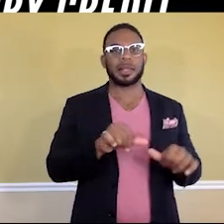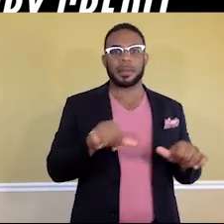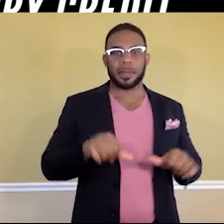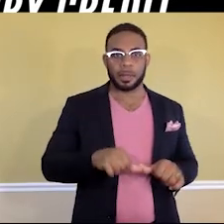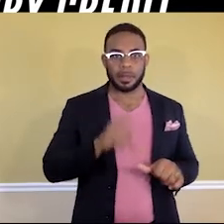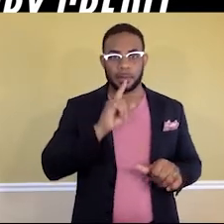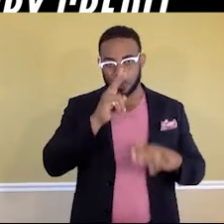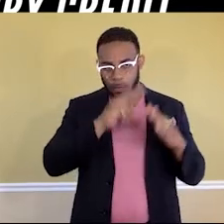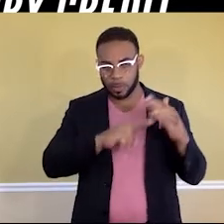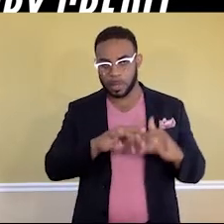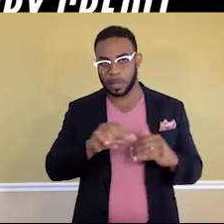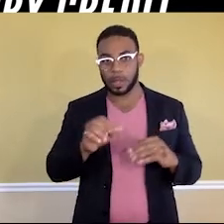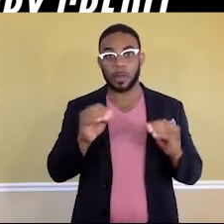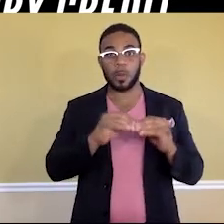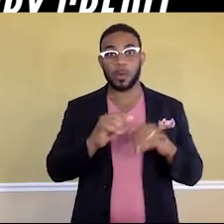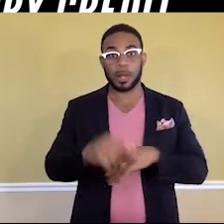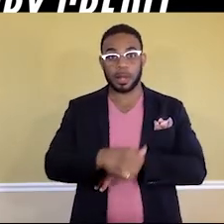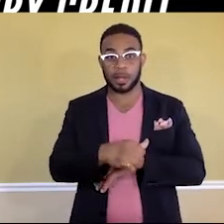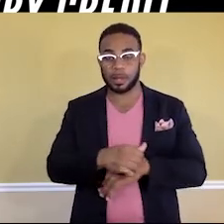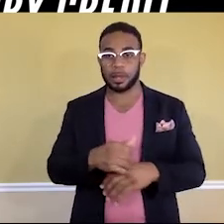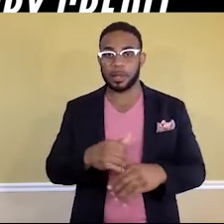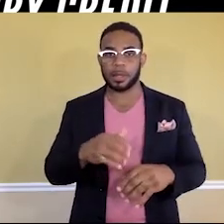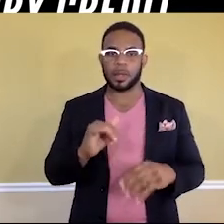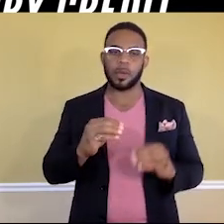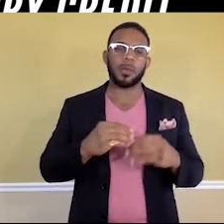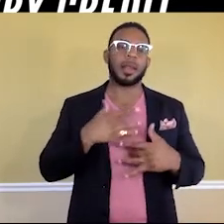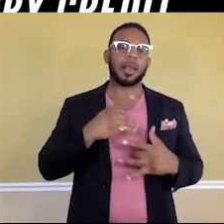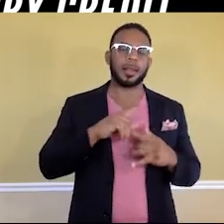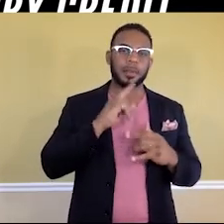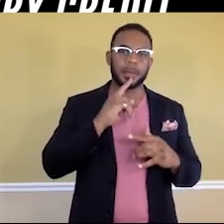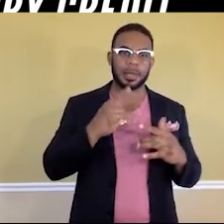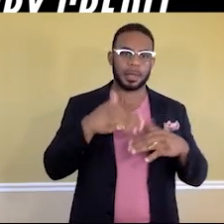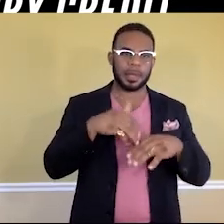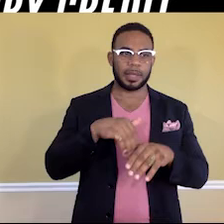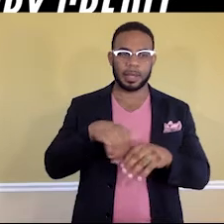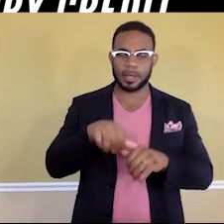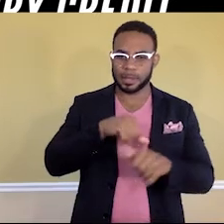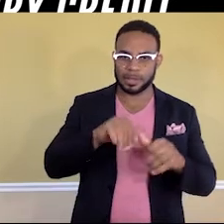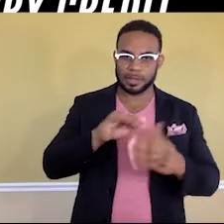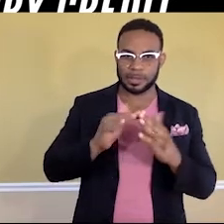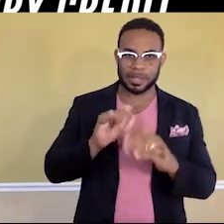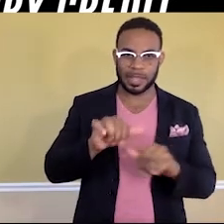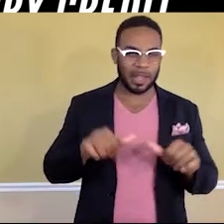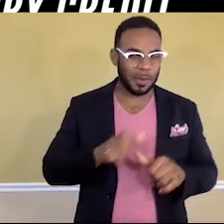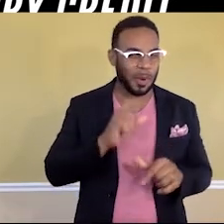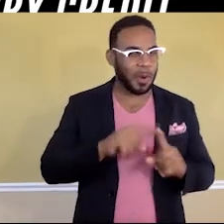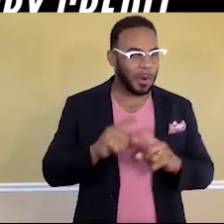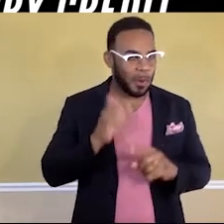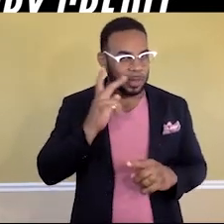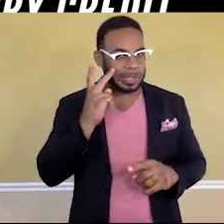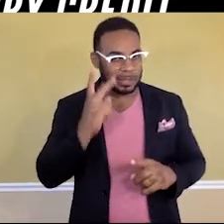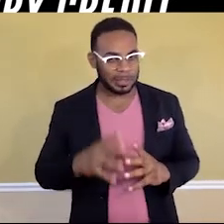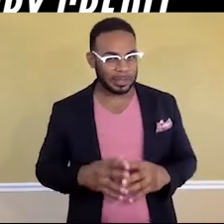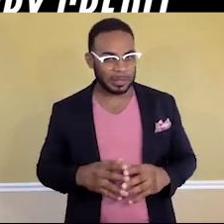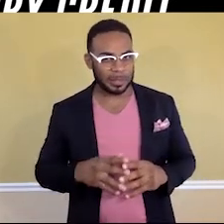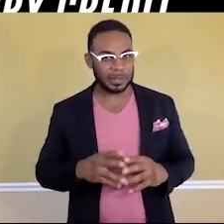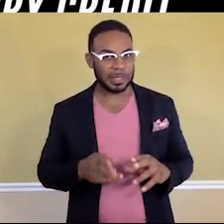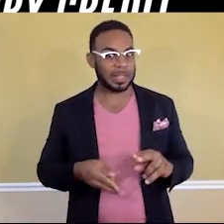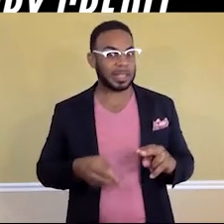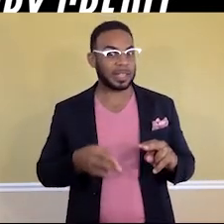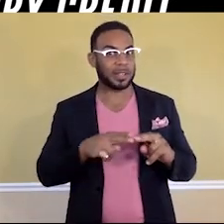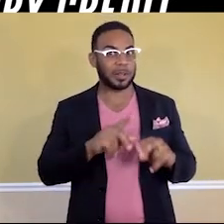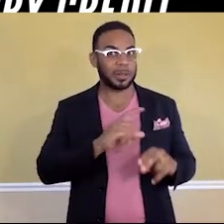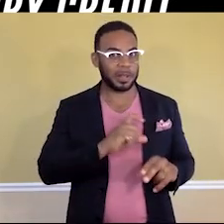areas being predicted as more dangerous, which are more likely to be inner city areas, but we're also going to see